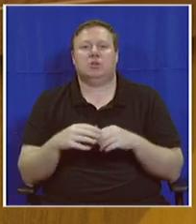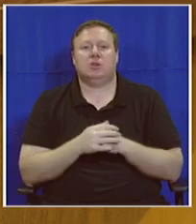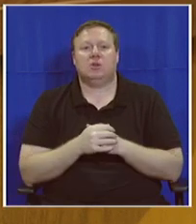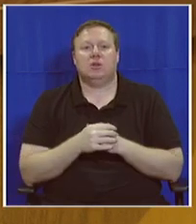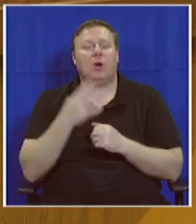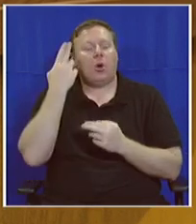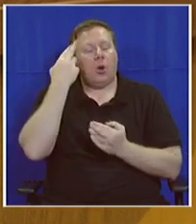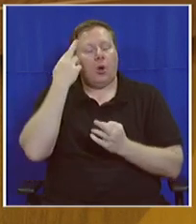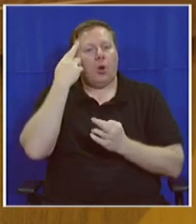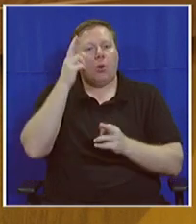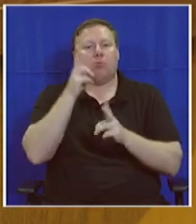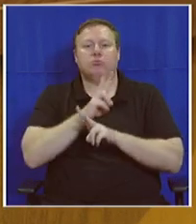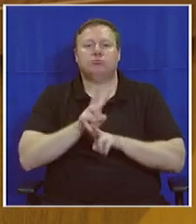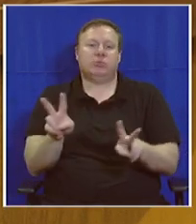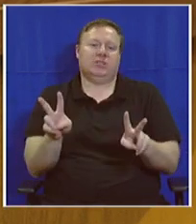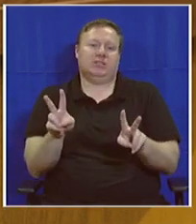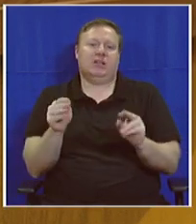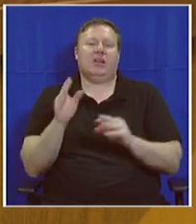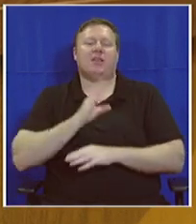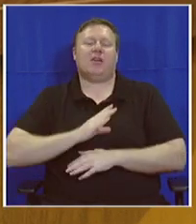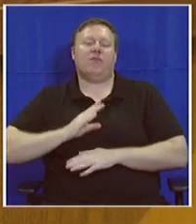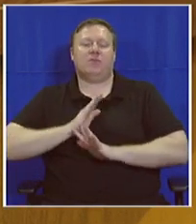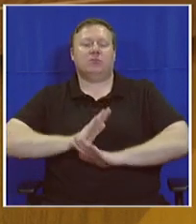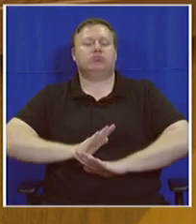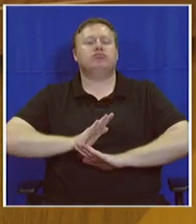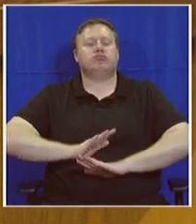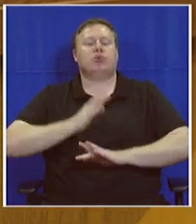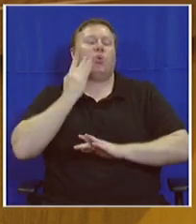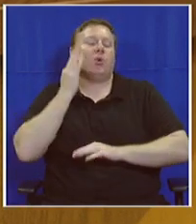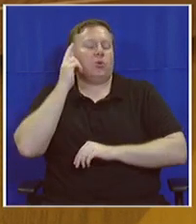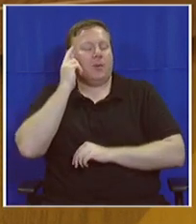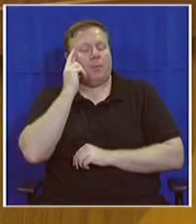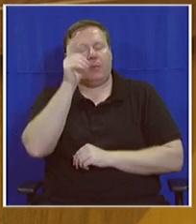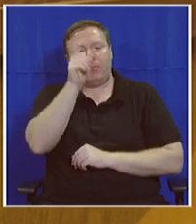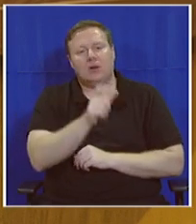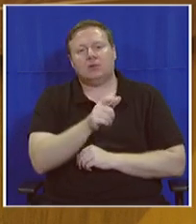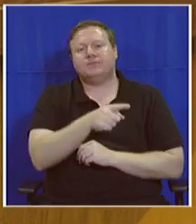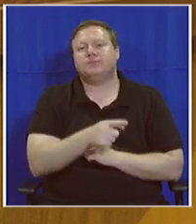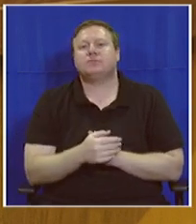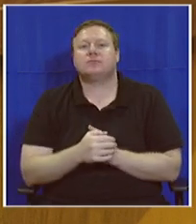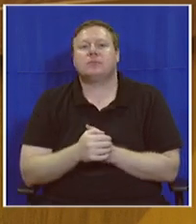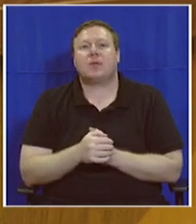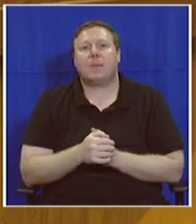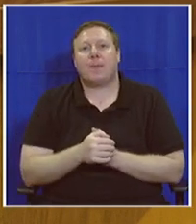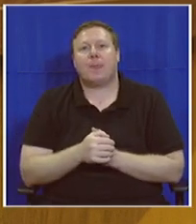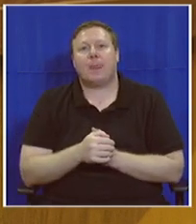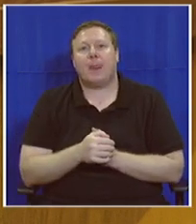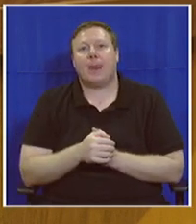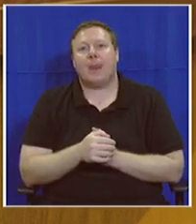of peace and comfort as you remember her. A letter from